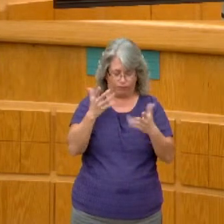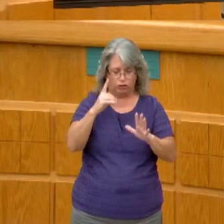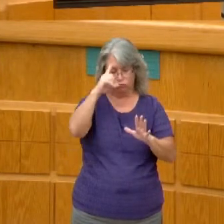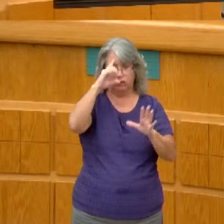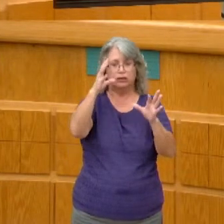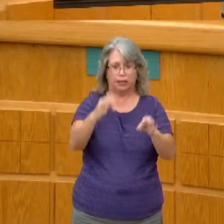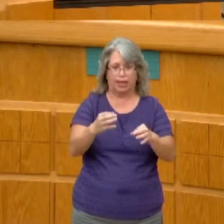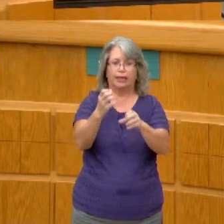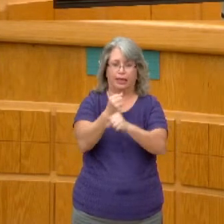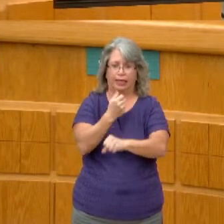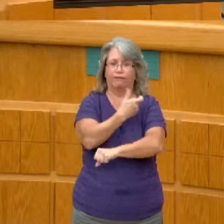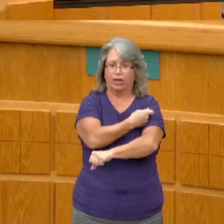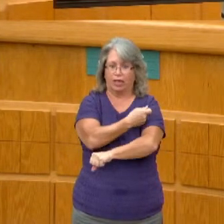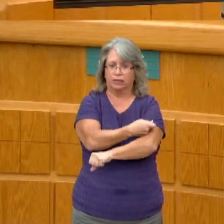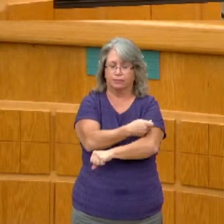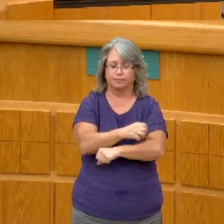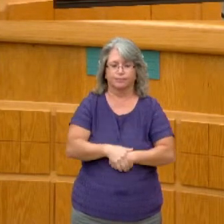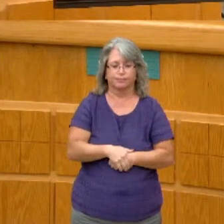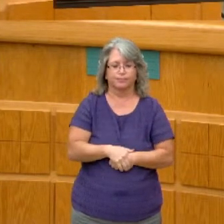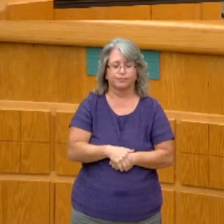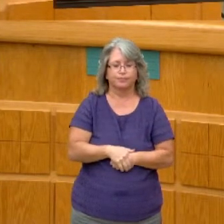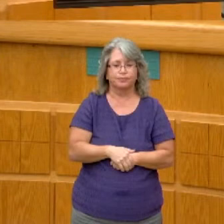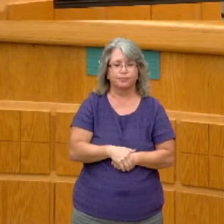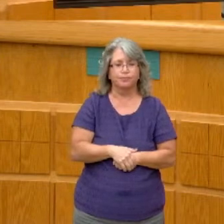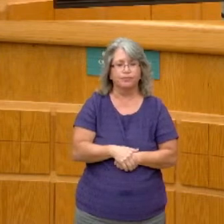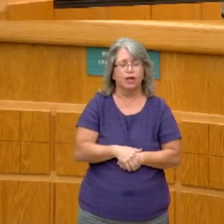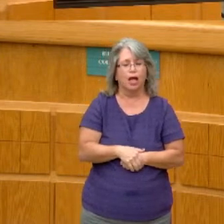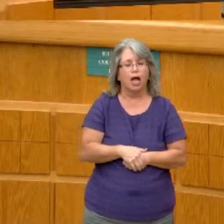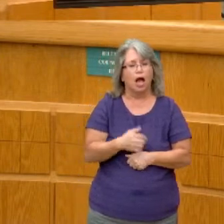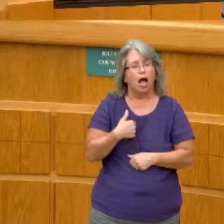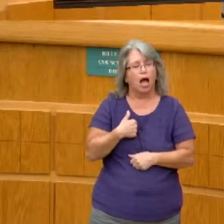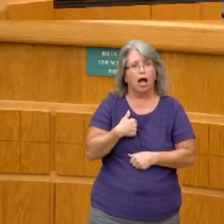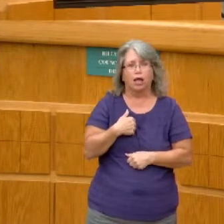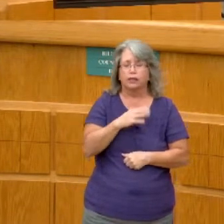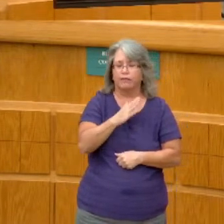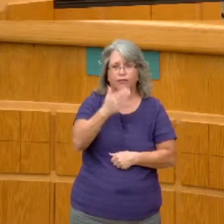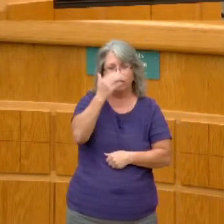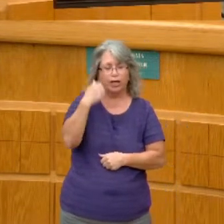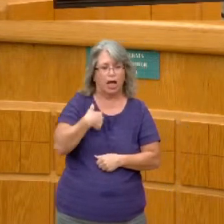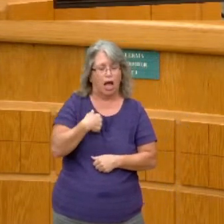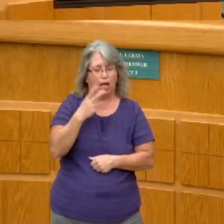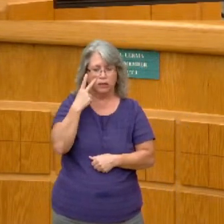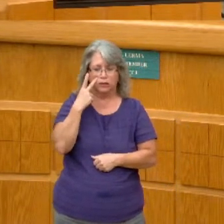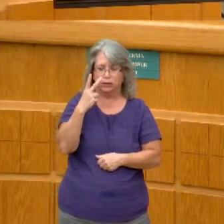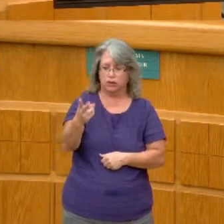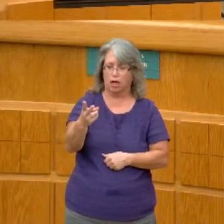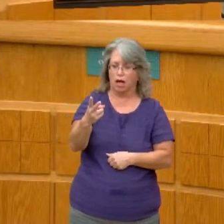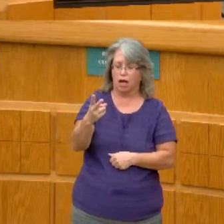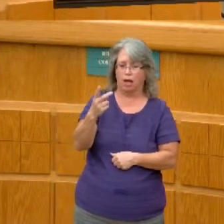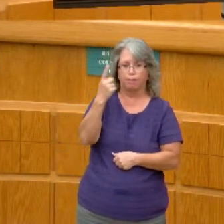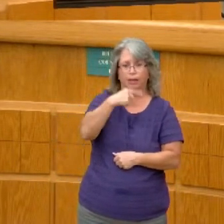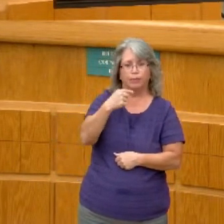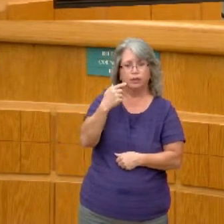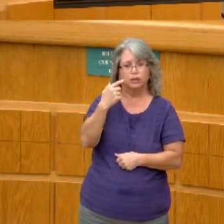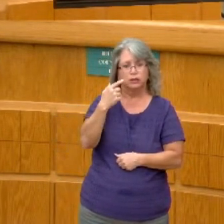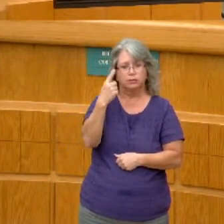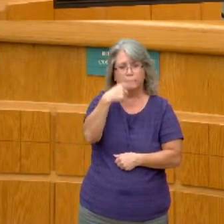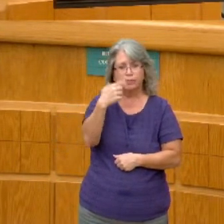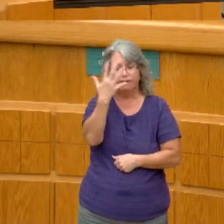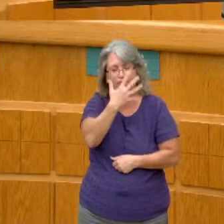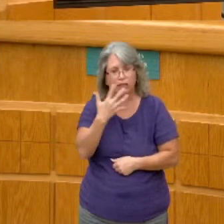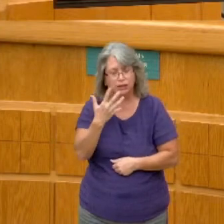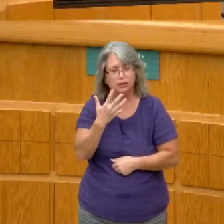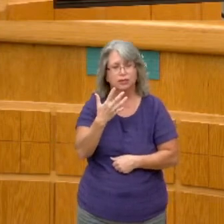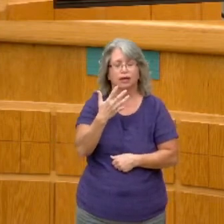never forget seeing the relief, the joy on people's faces when they came through